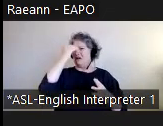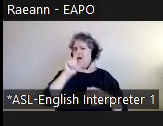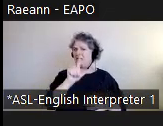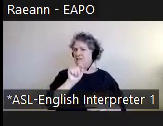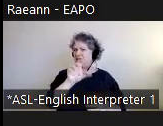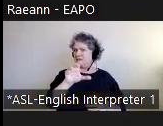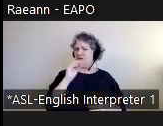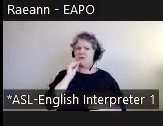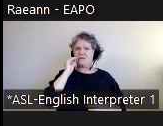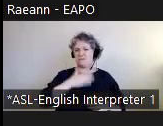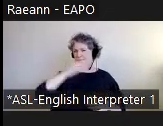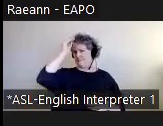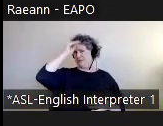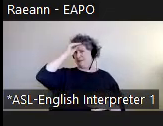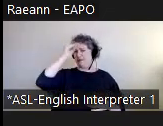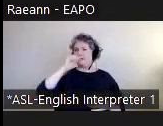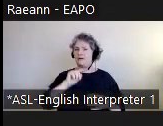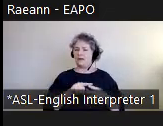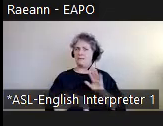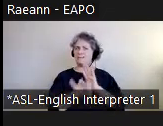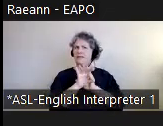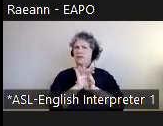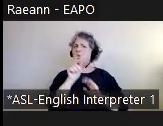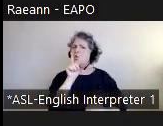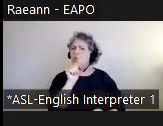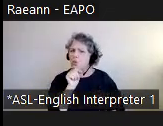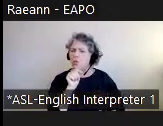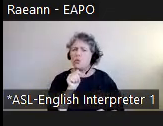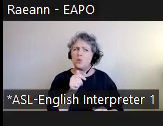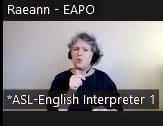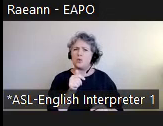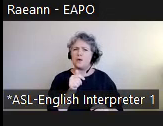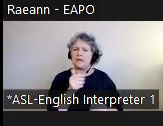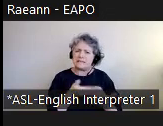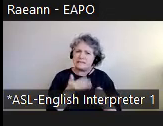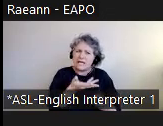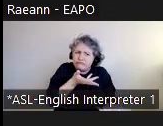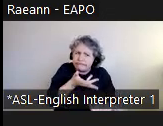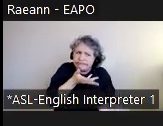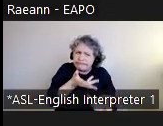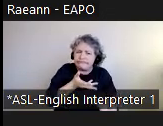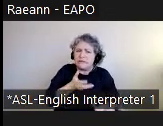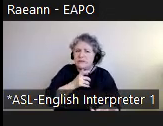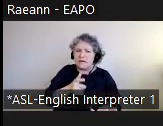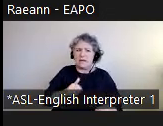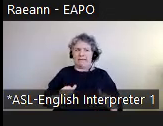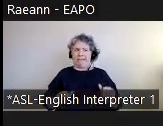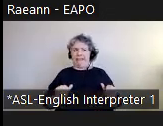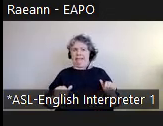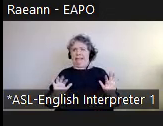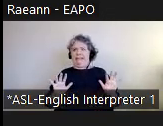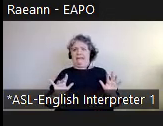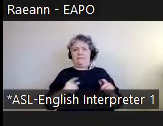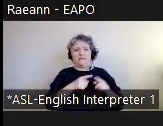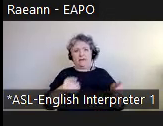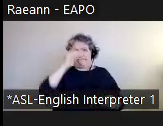homes. So you want to pick somebody who you can have those tough conversations with, and not somebody who doesn't know anything about your